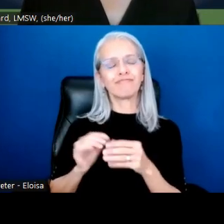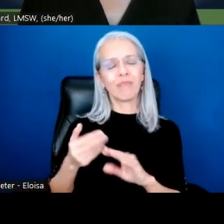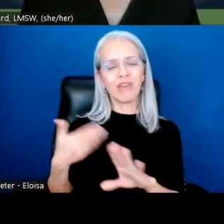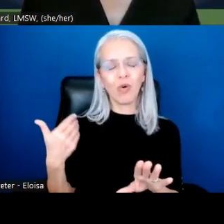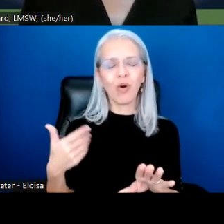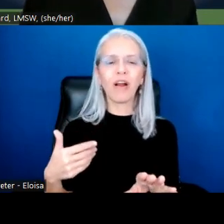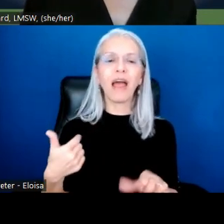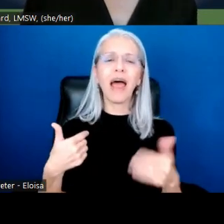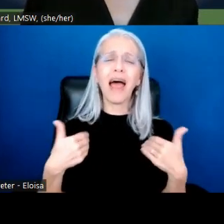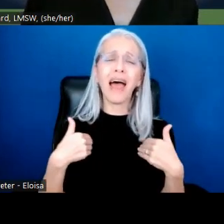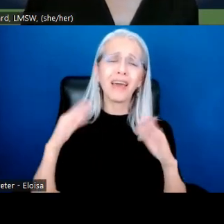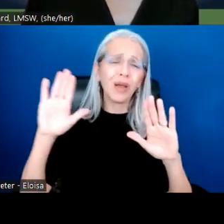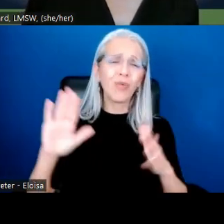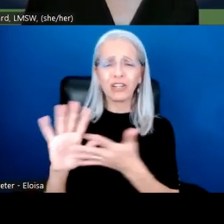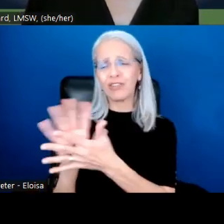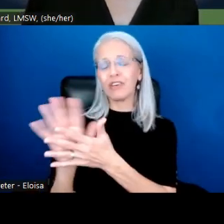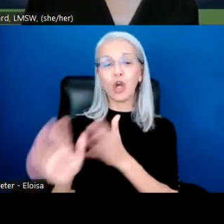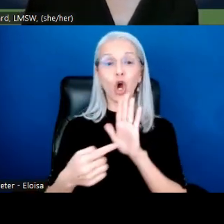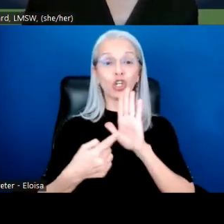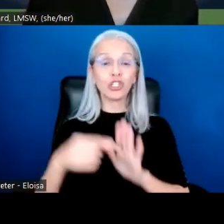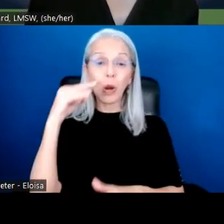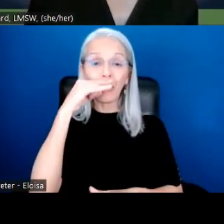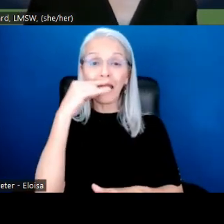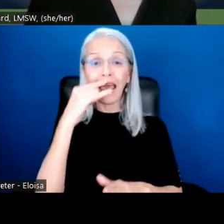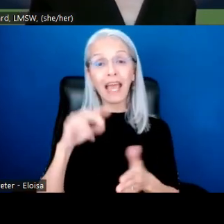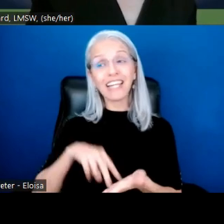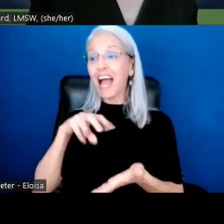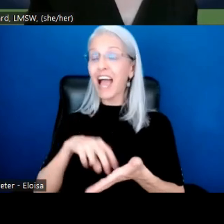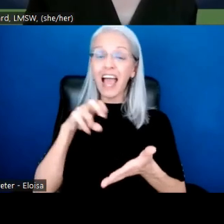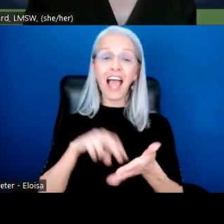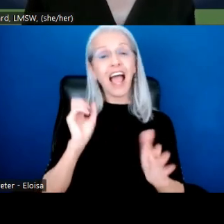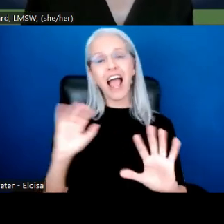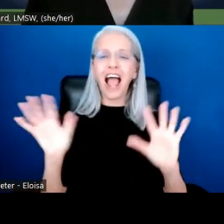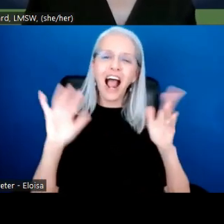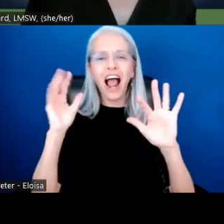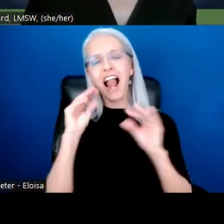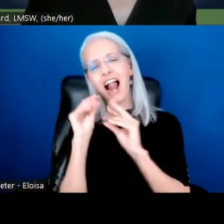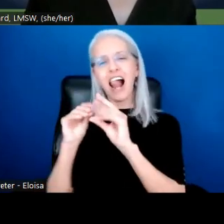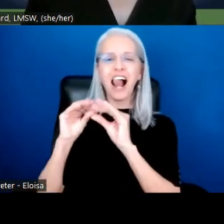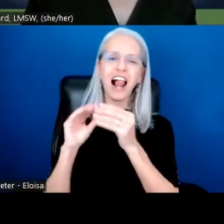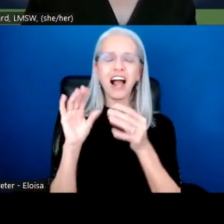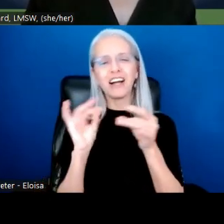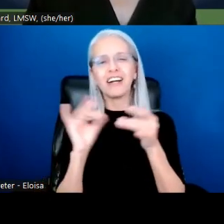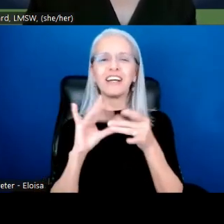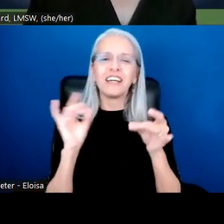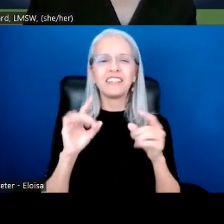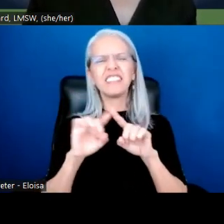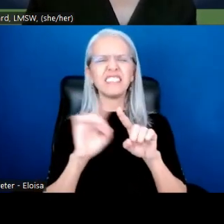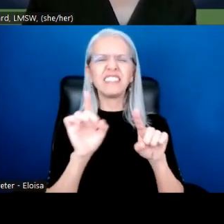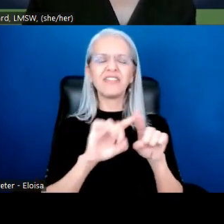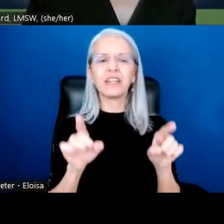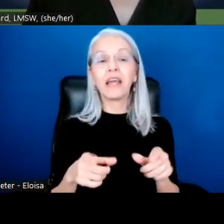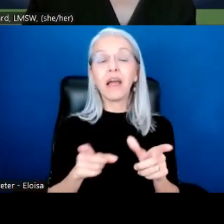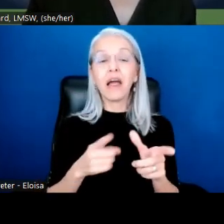great video where this little kid was yabba dabba doing and saying all these kinds of things.